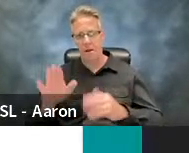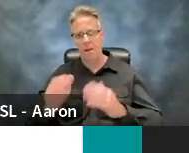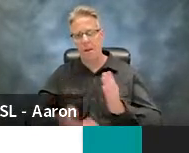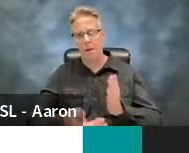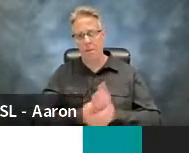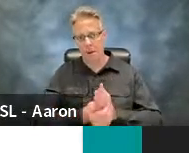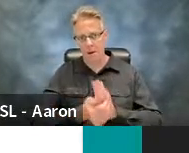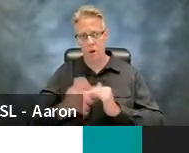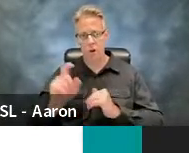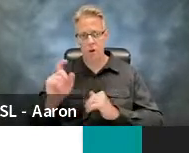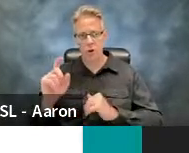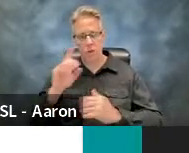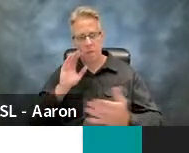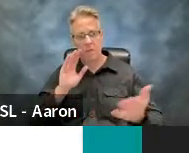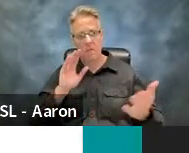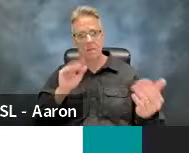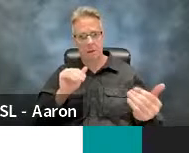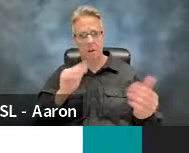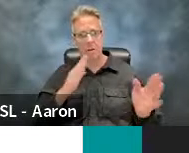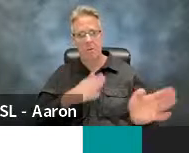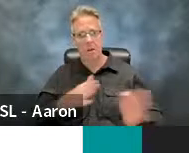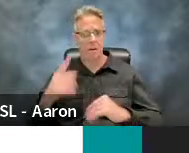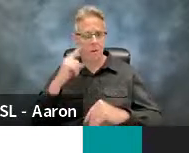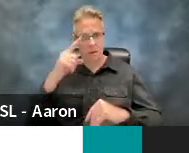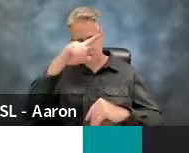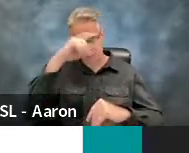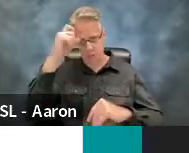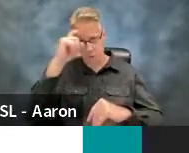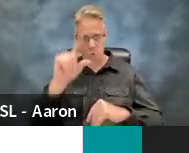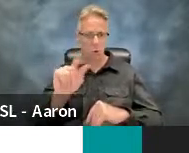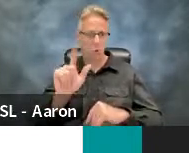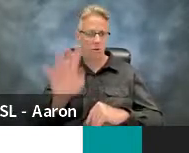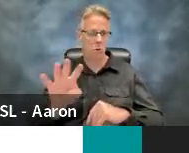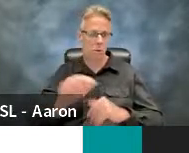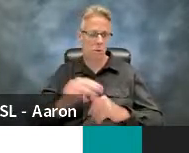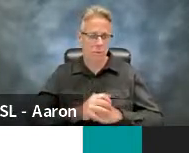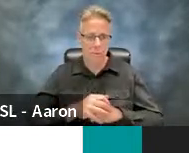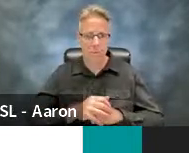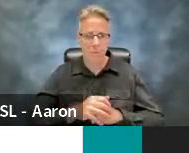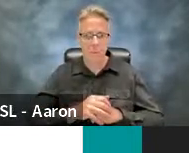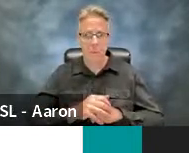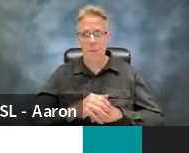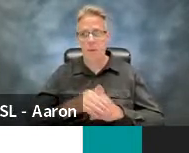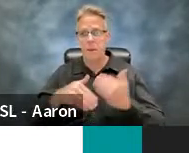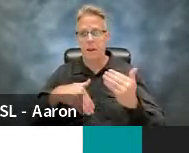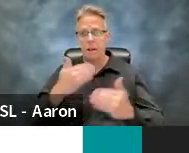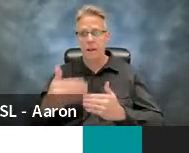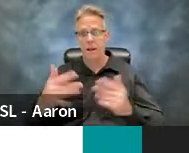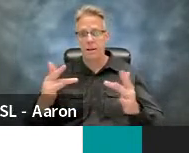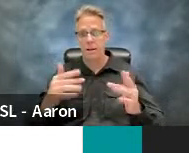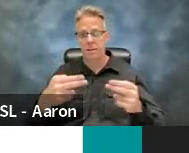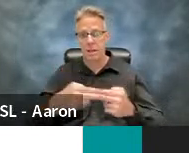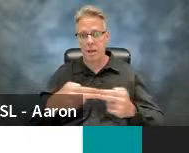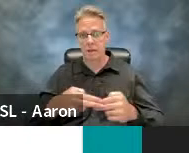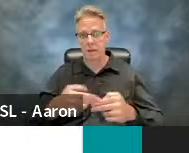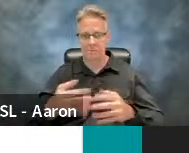are expected to be are planned for the summer of 2024. The next slide, please.